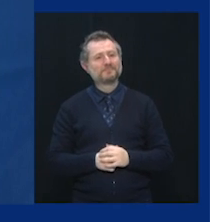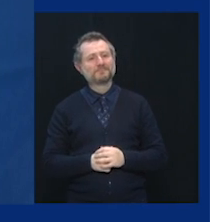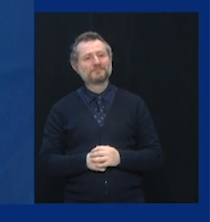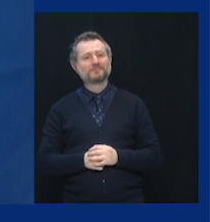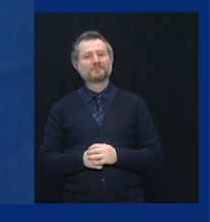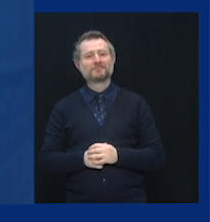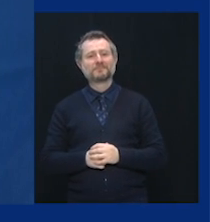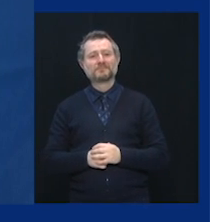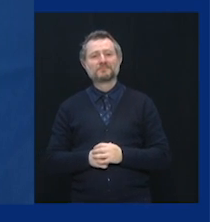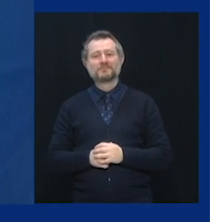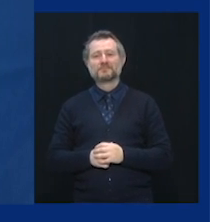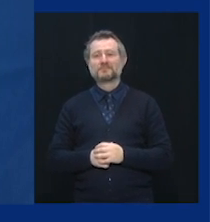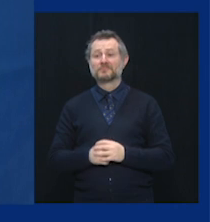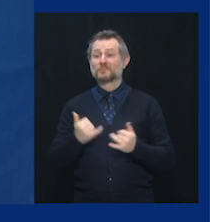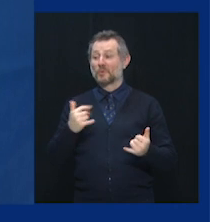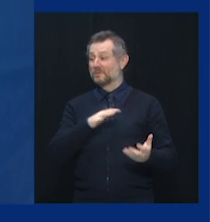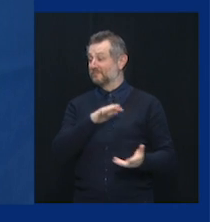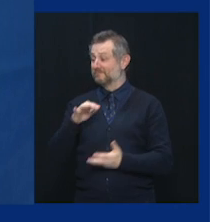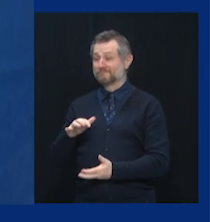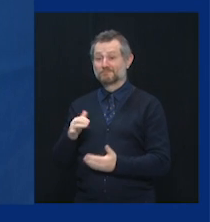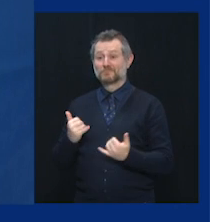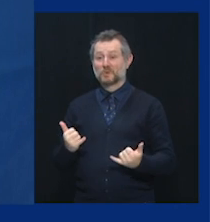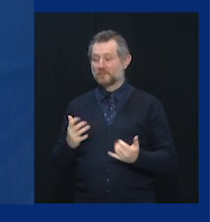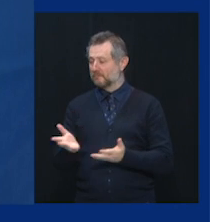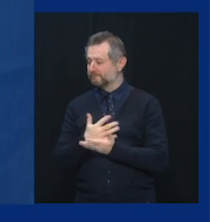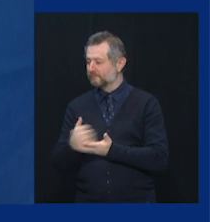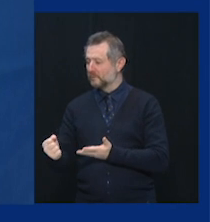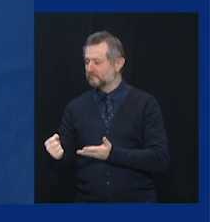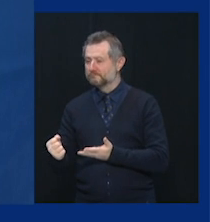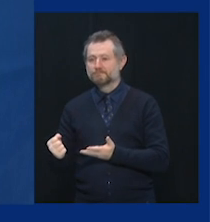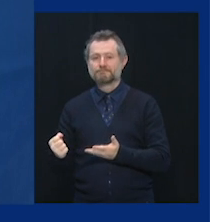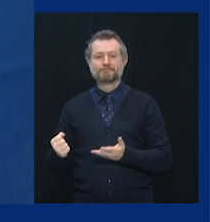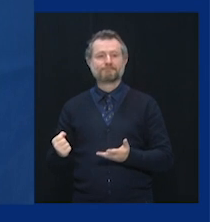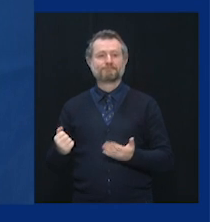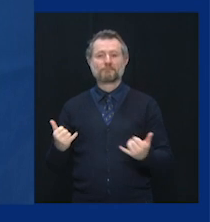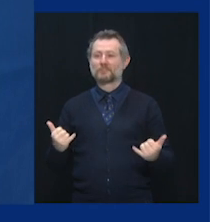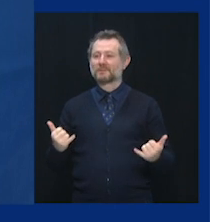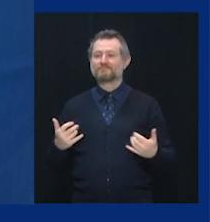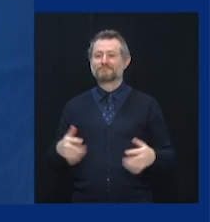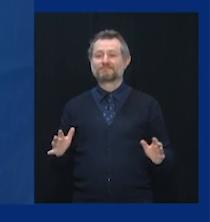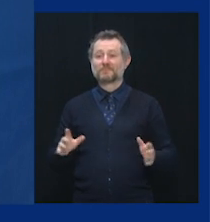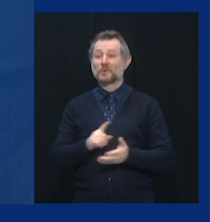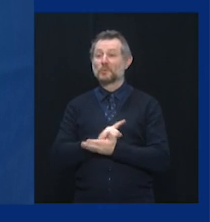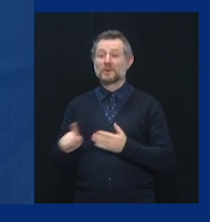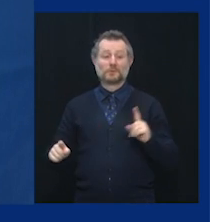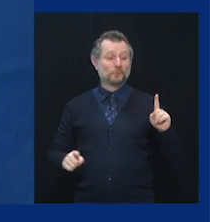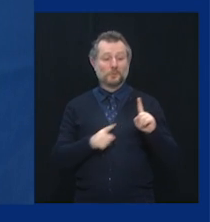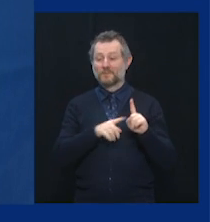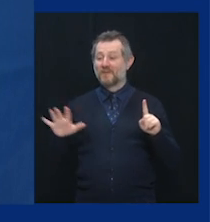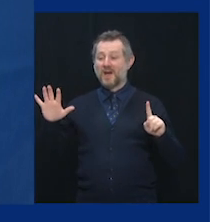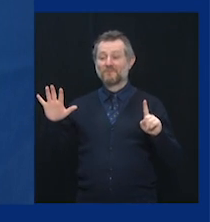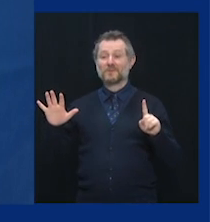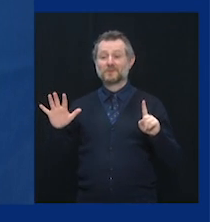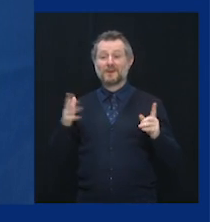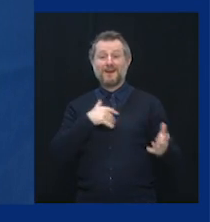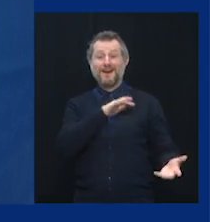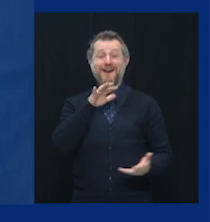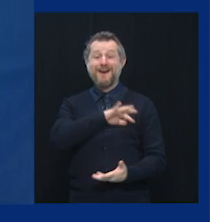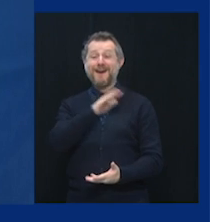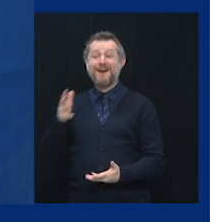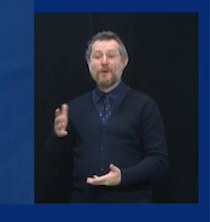We run out of allocation today. The week 1 to 5 allocation will be